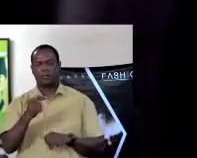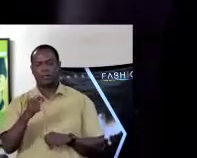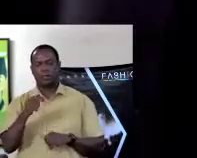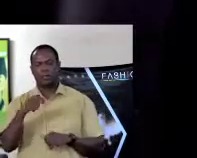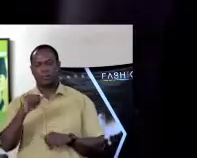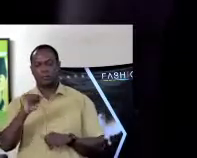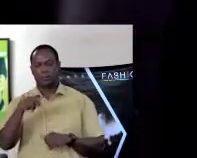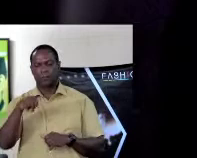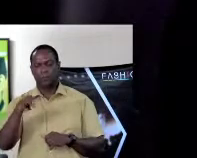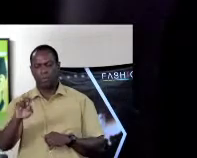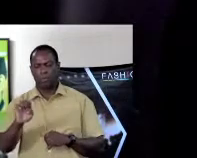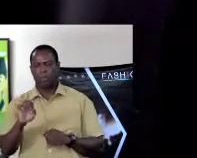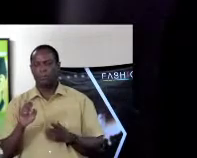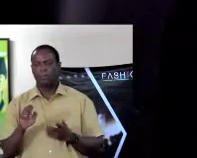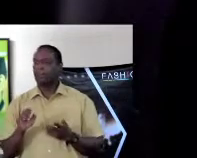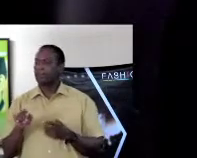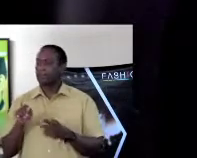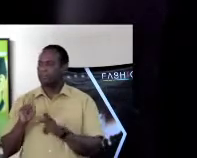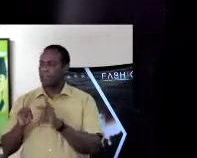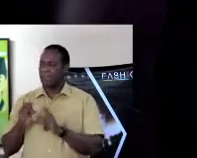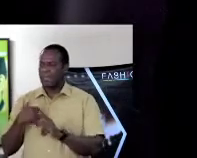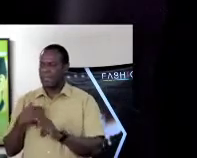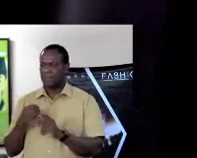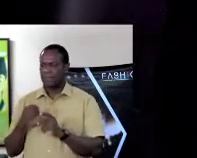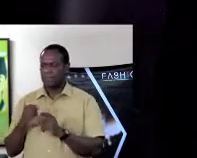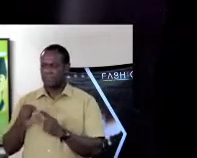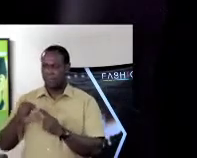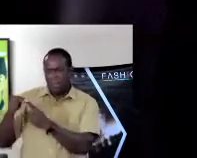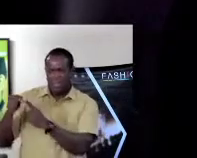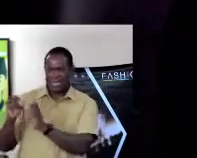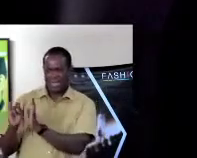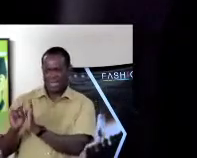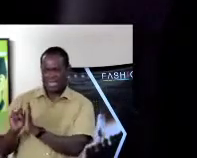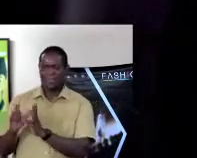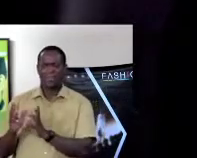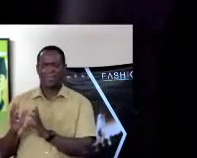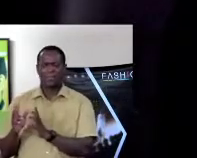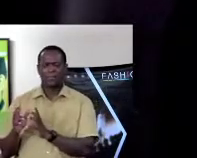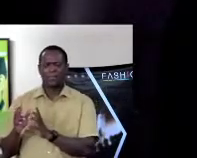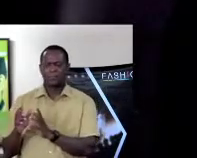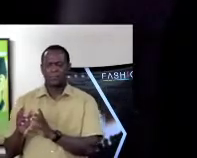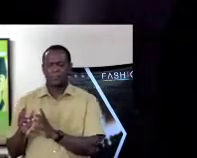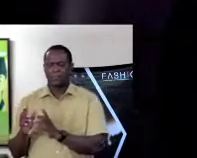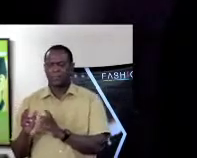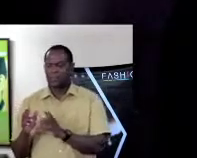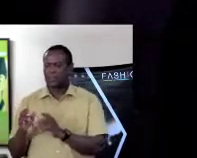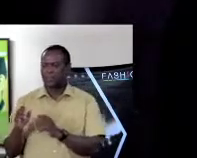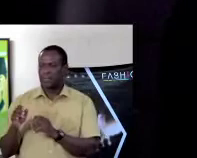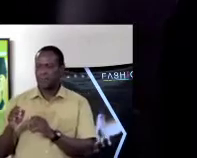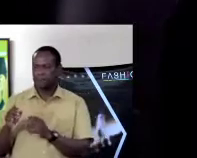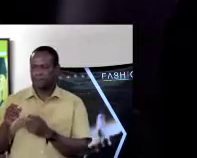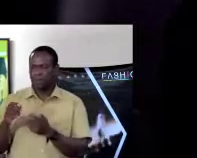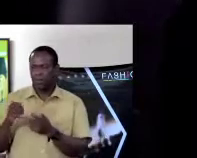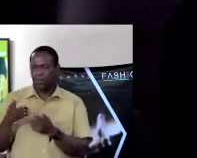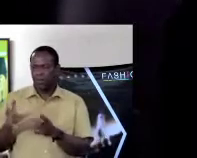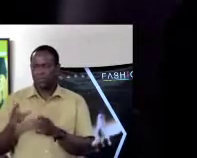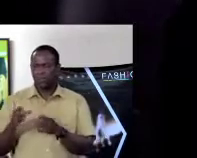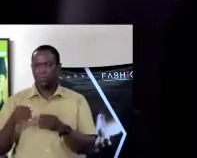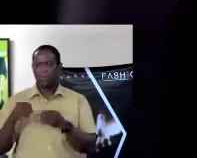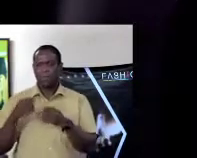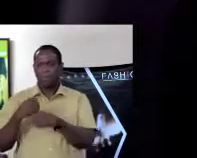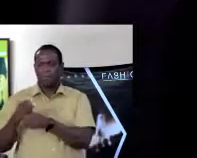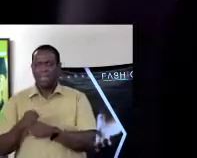mixture, the people want to feel they have one of a few. They don't want a mass-produced item. And that is where we are in